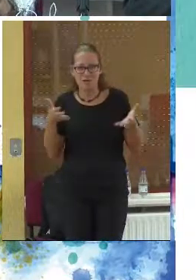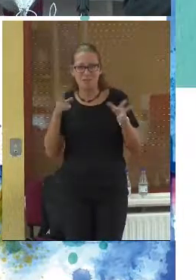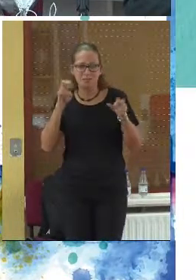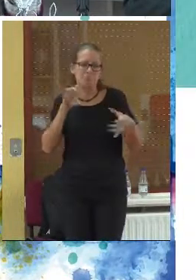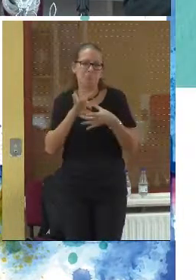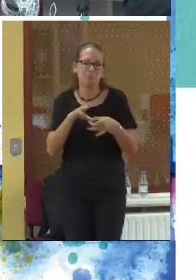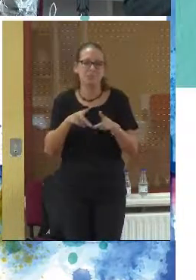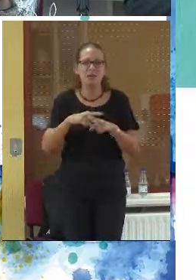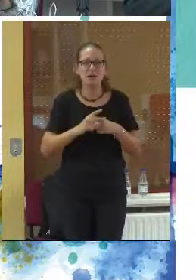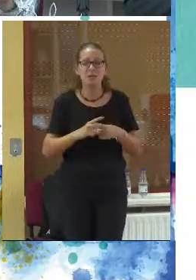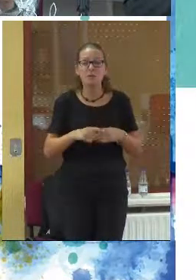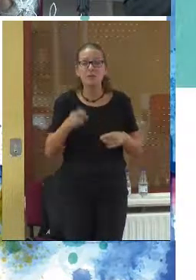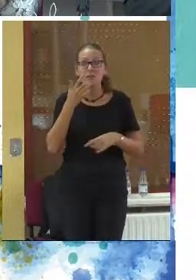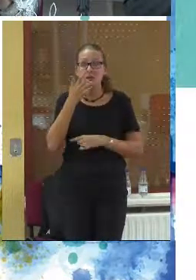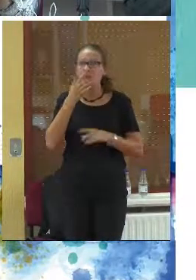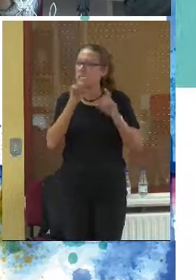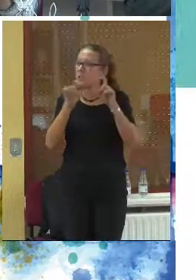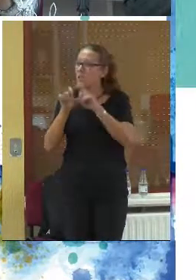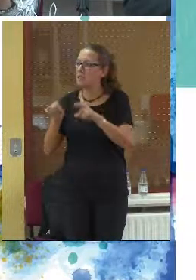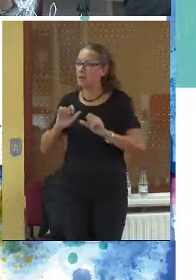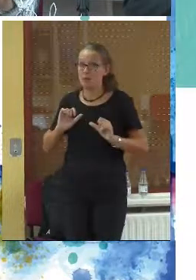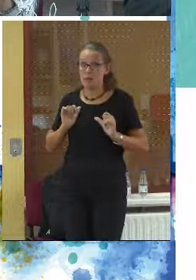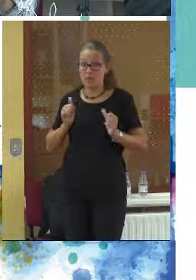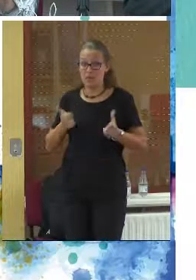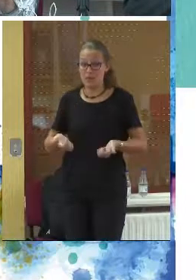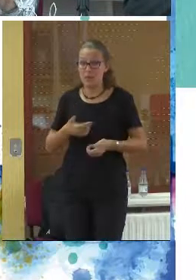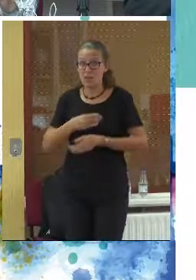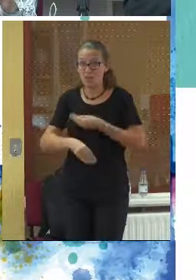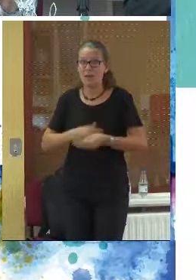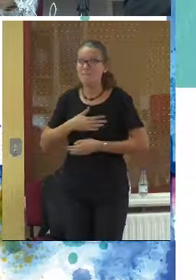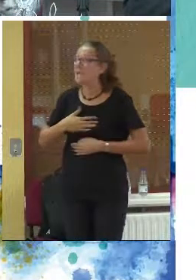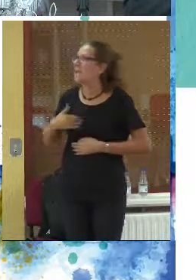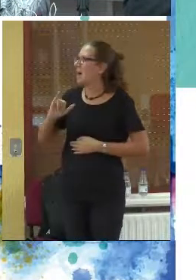There is a little bit more information about the tool, and